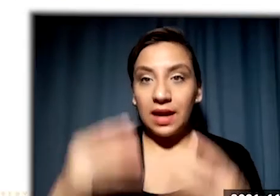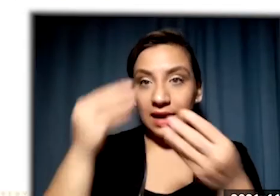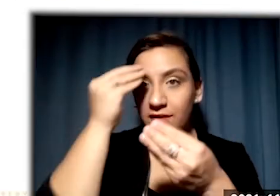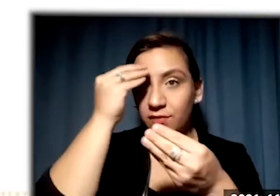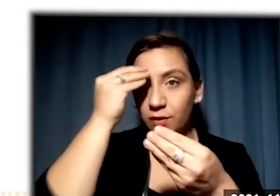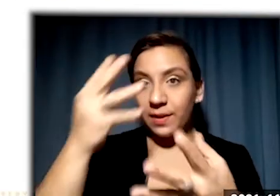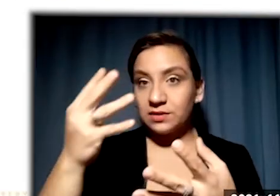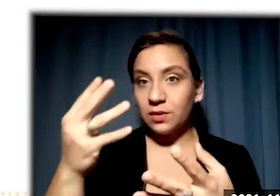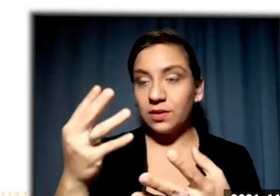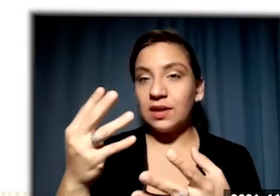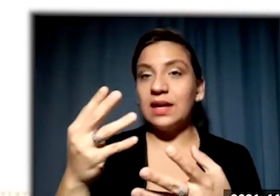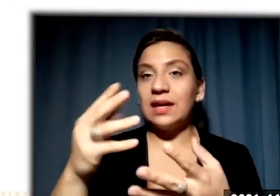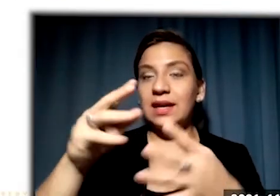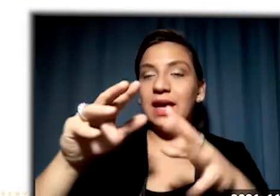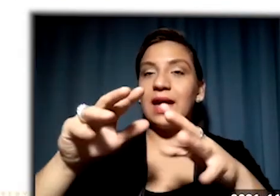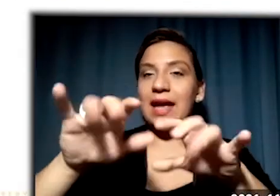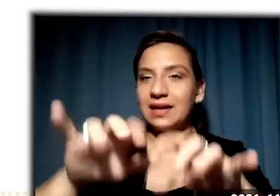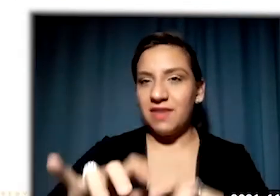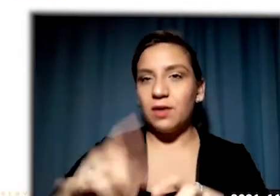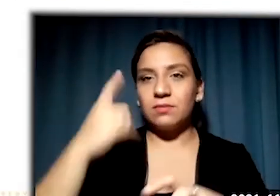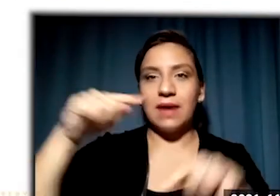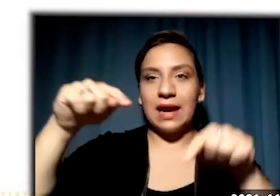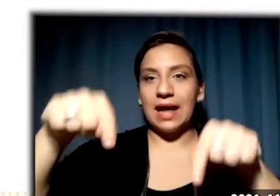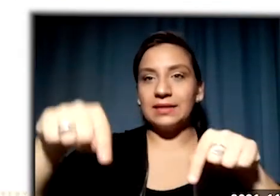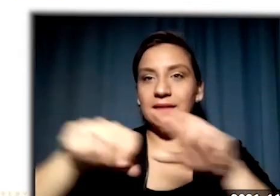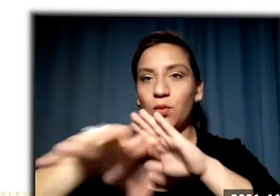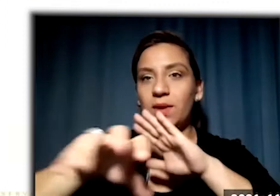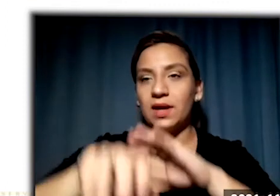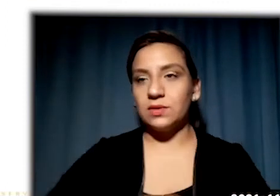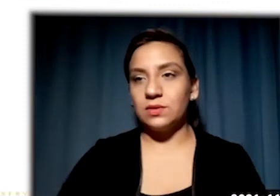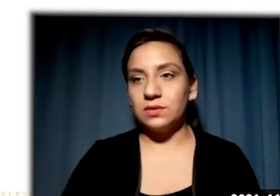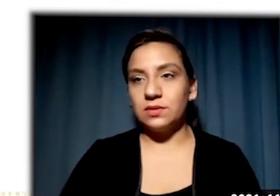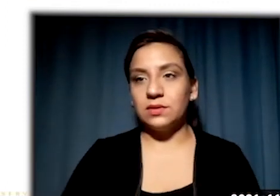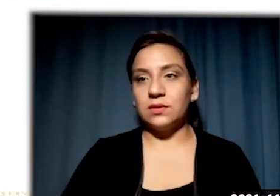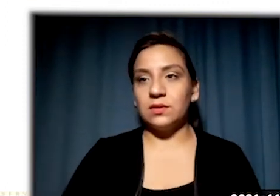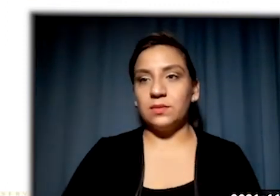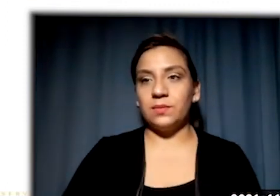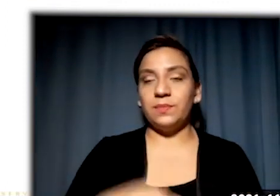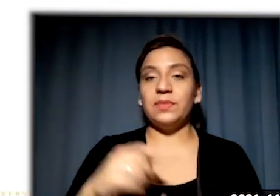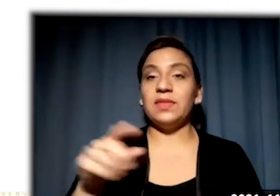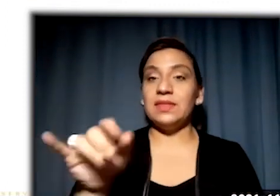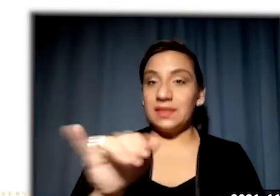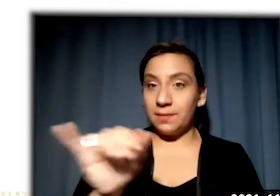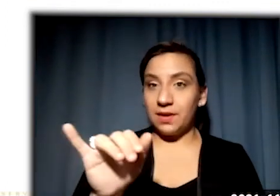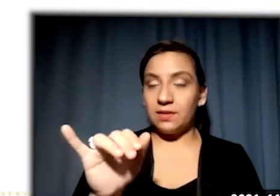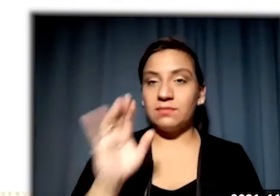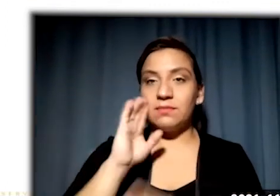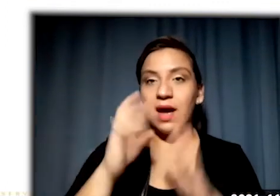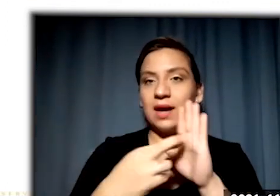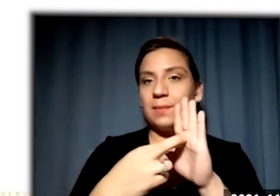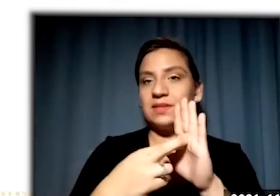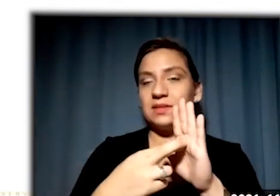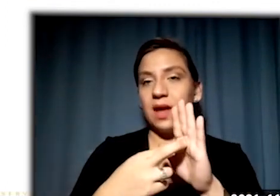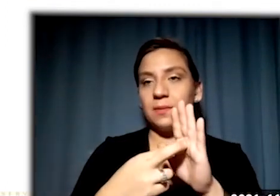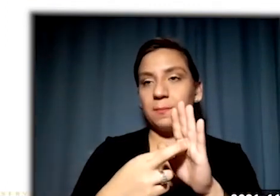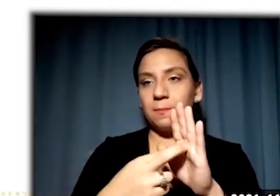On the other hand, PR Shipper will be presenting soon its commemorative volume of Patrimonio Tairo, Aquí ha de ser la